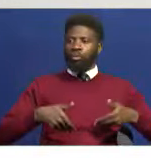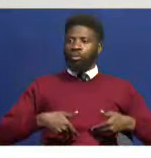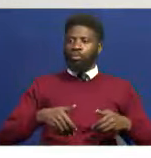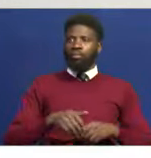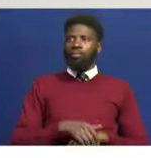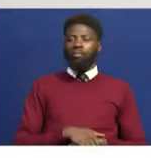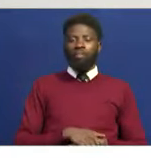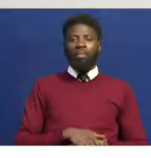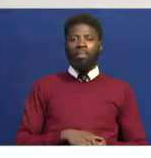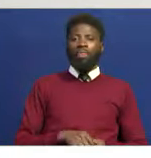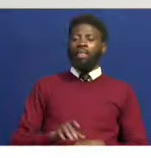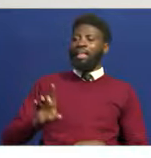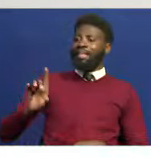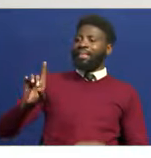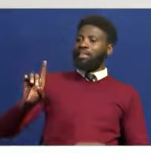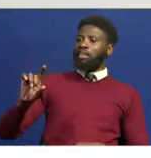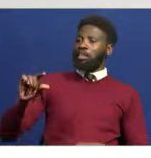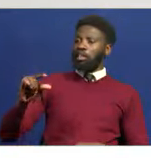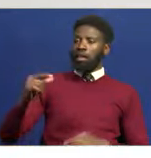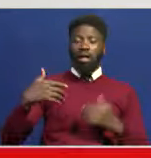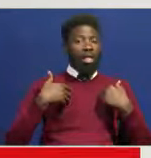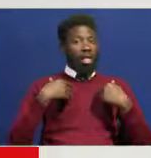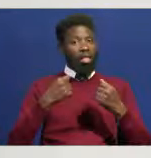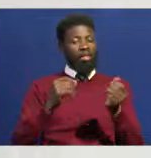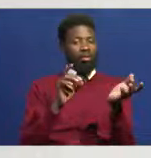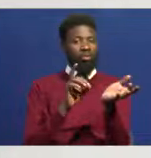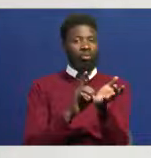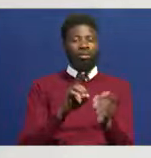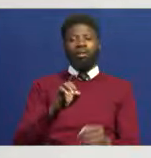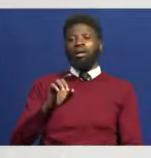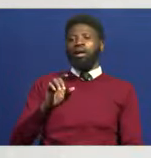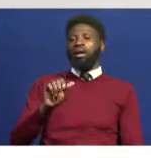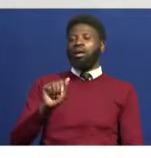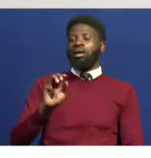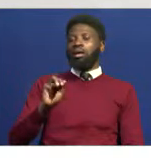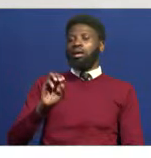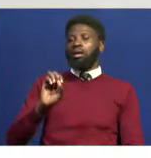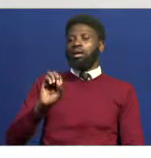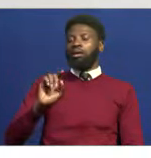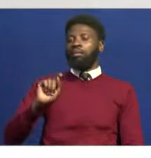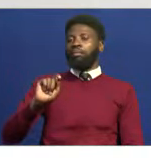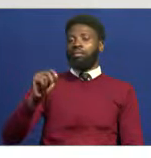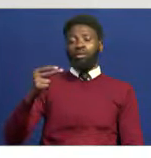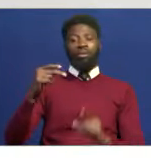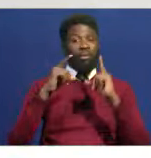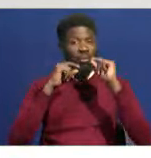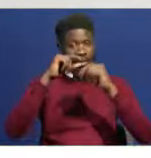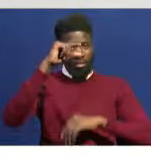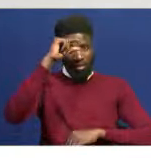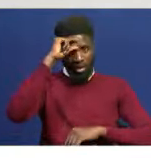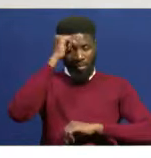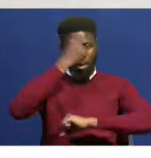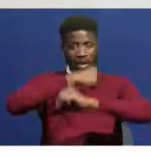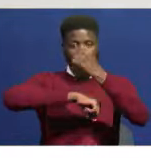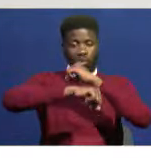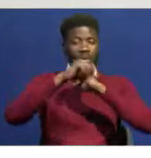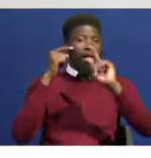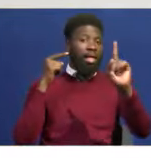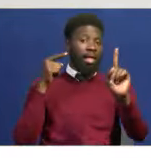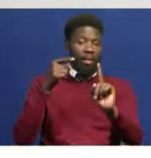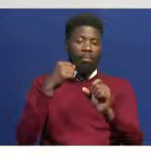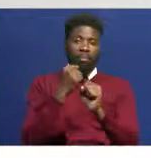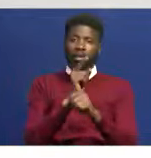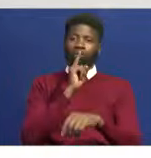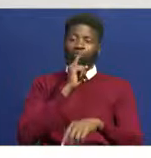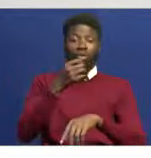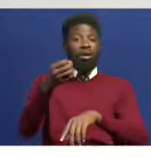The Director General for Health, Dr Patrick Amoth, has said that the government is out to ensure the cost of treatment for cancer is fully